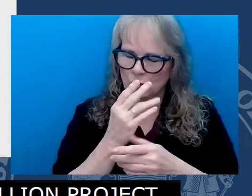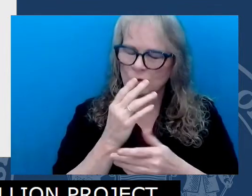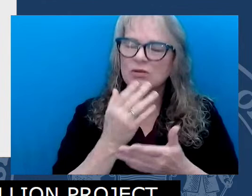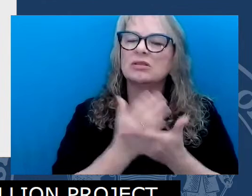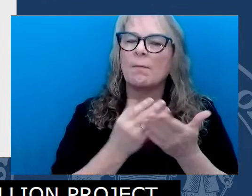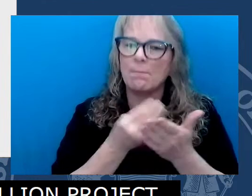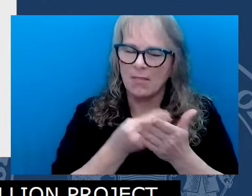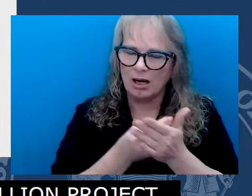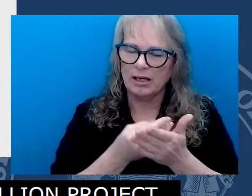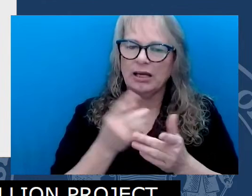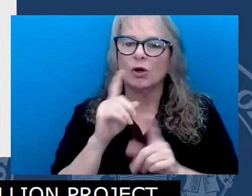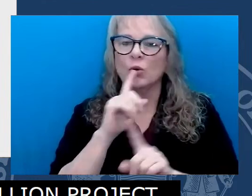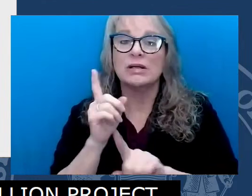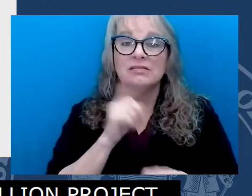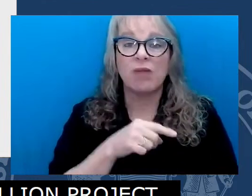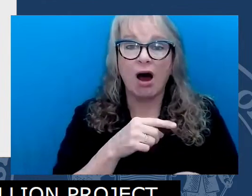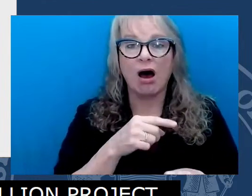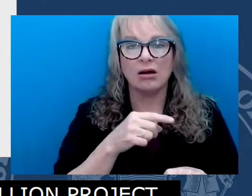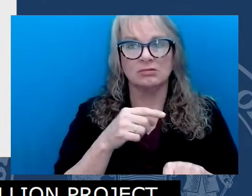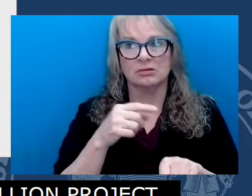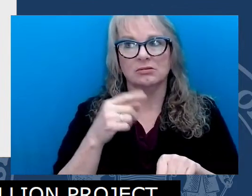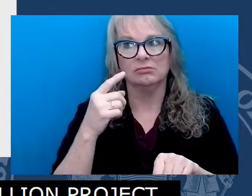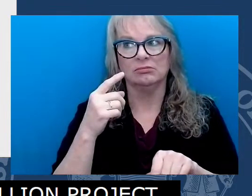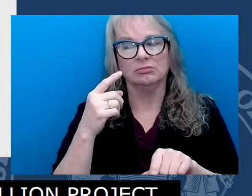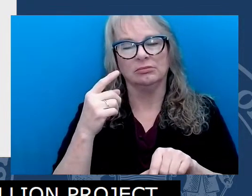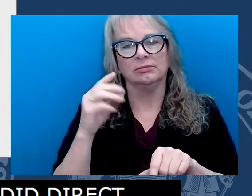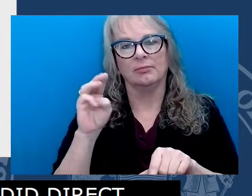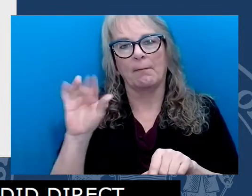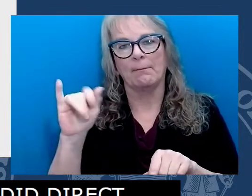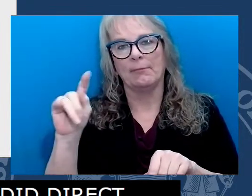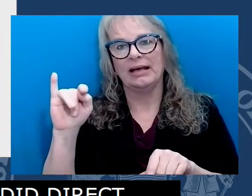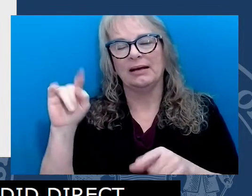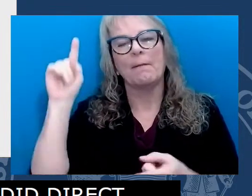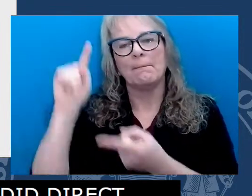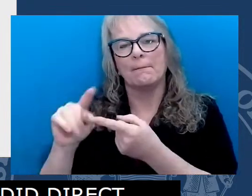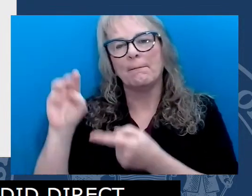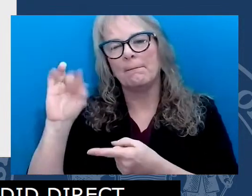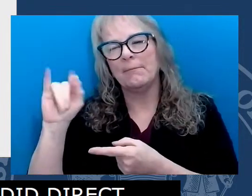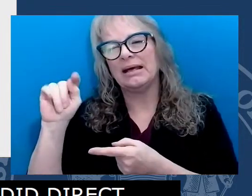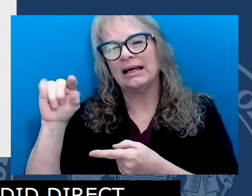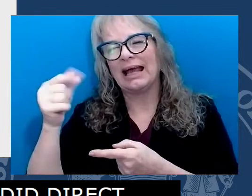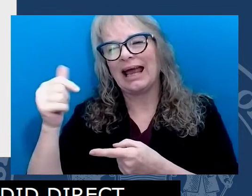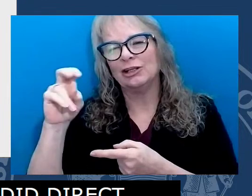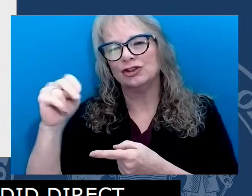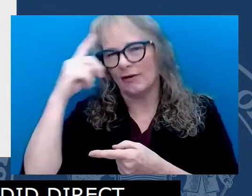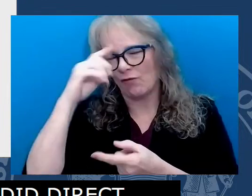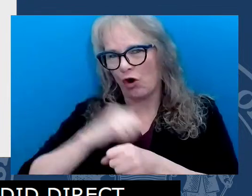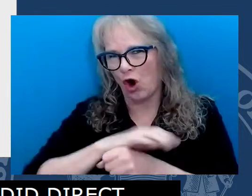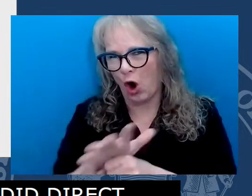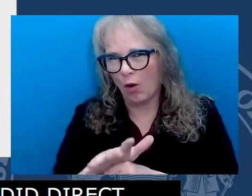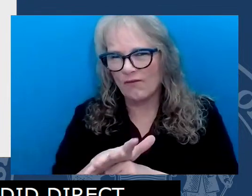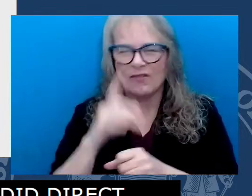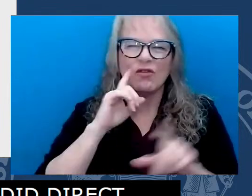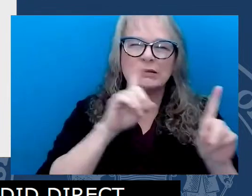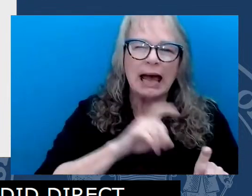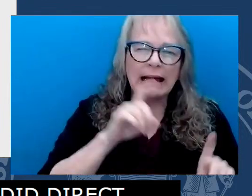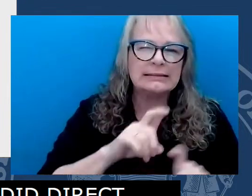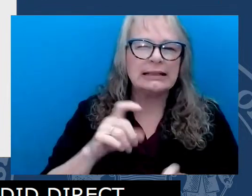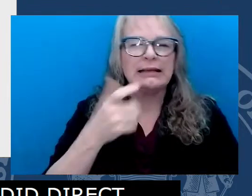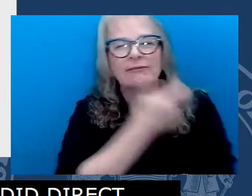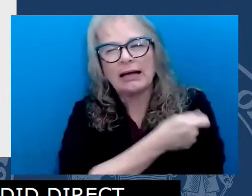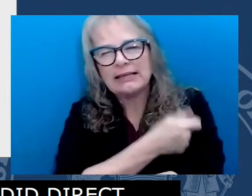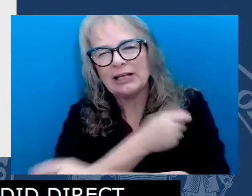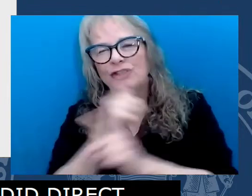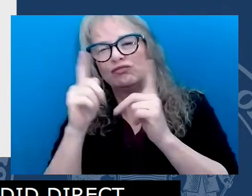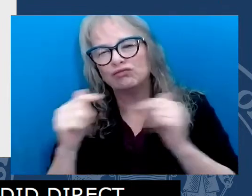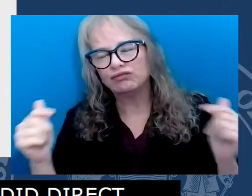and mitigation for COVID, for testing, vaccinations, that kind of support. I mentioned workforce